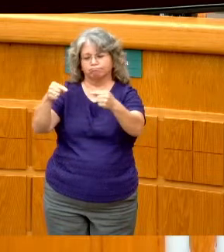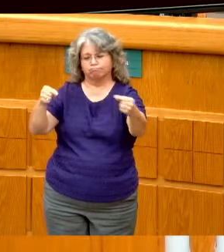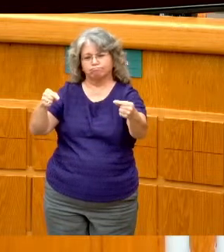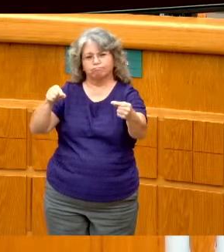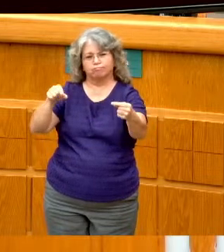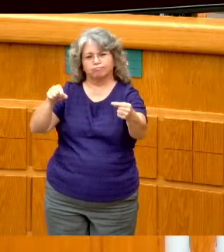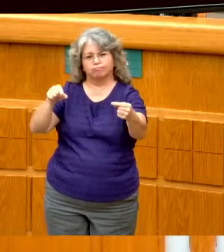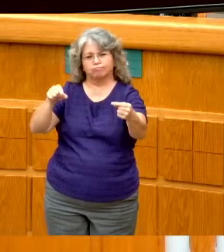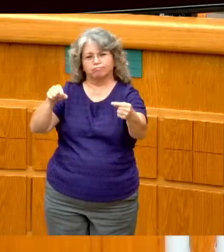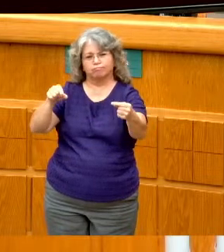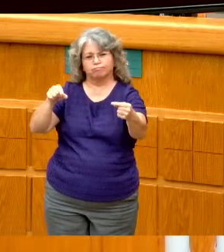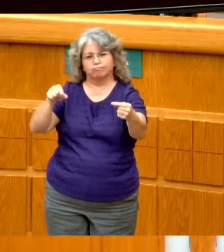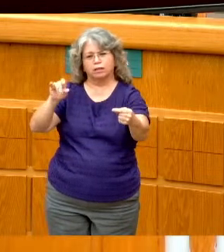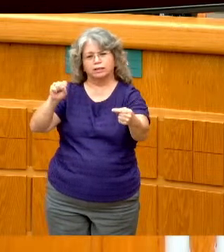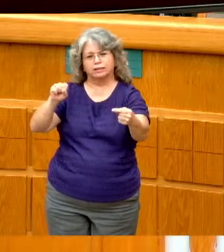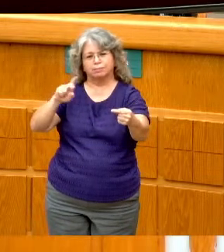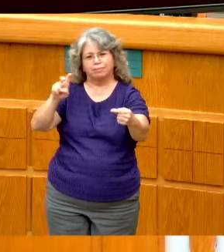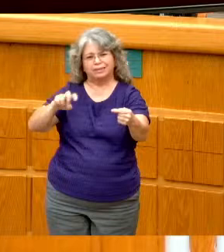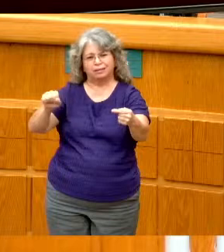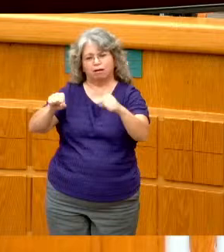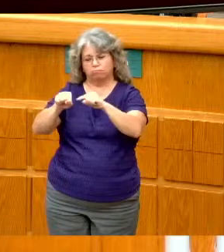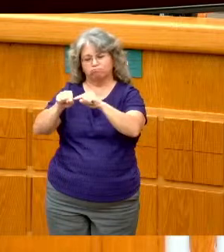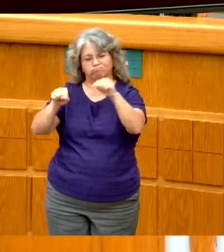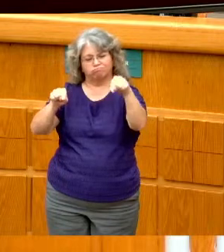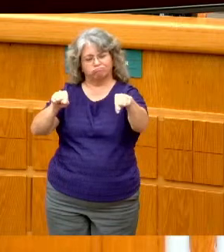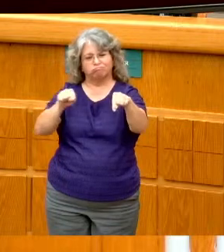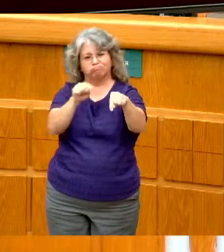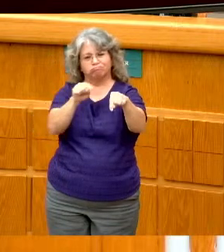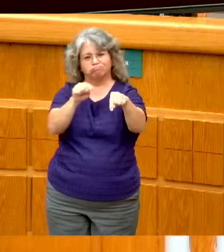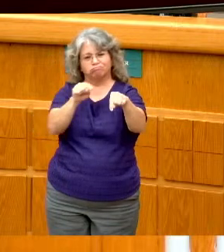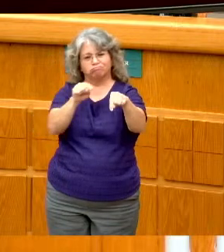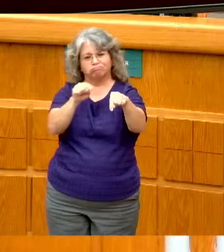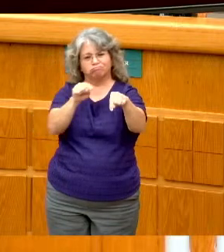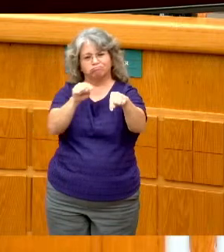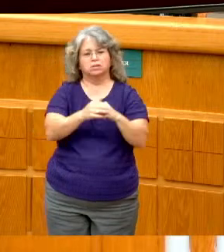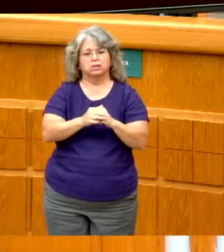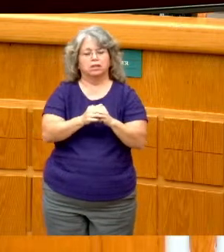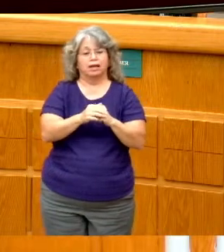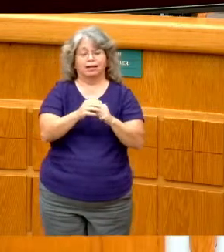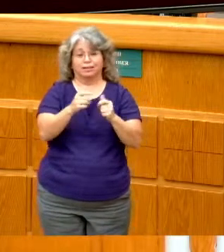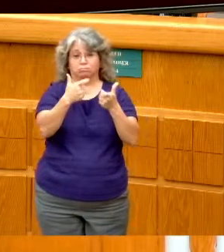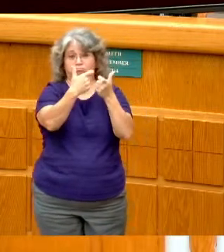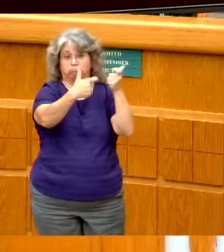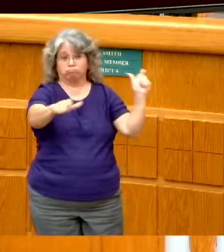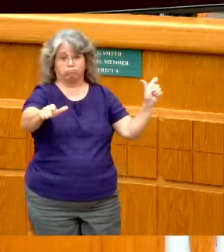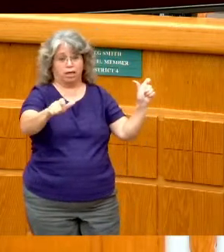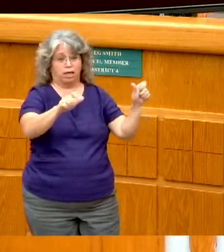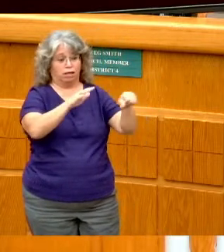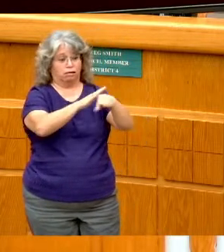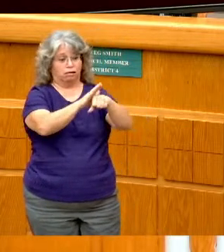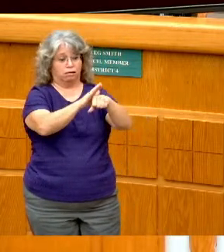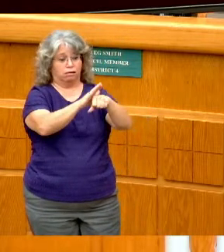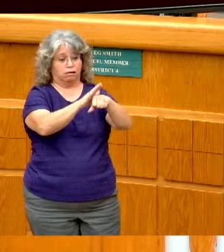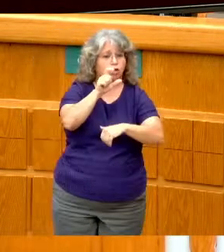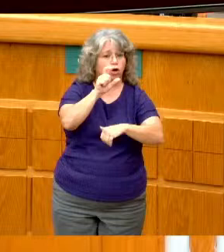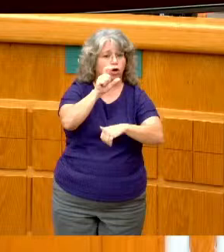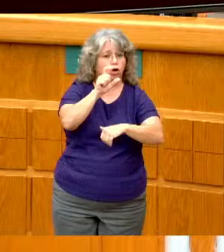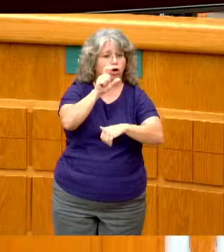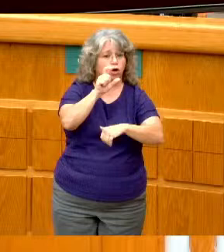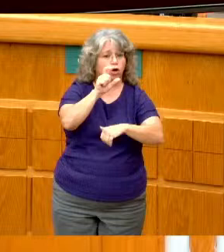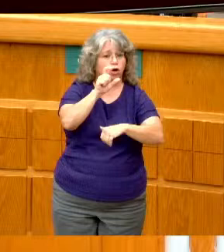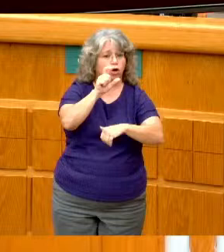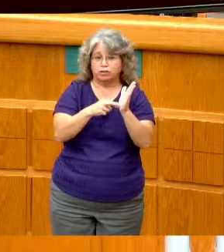So this 7,000 square foot facility will allow for social distancing so that patrons can receive their free,